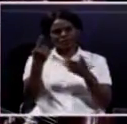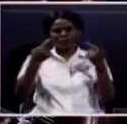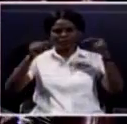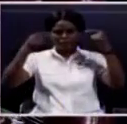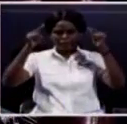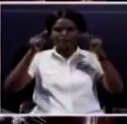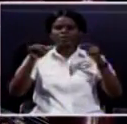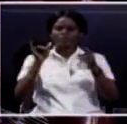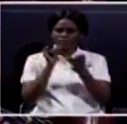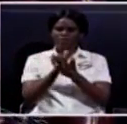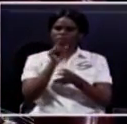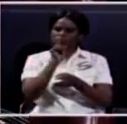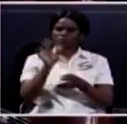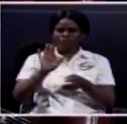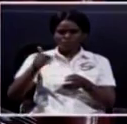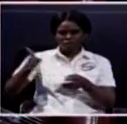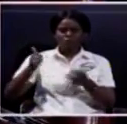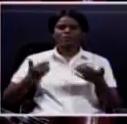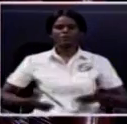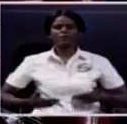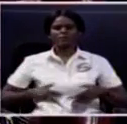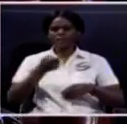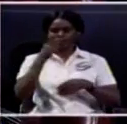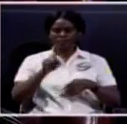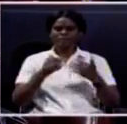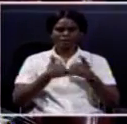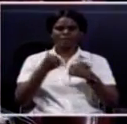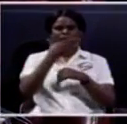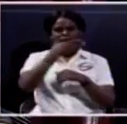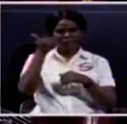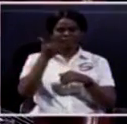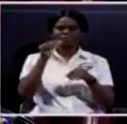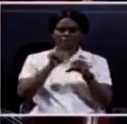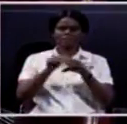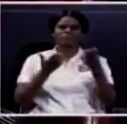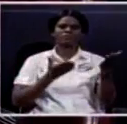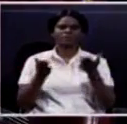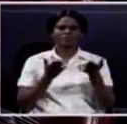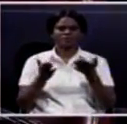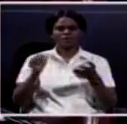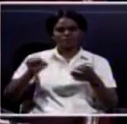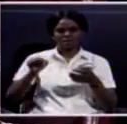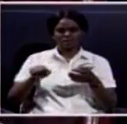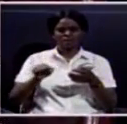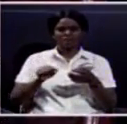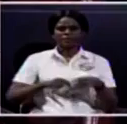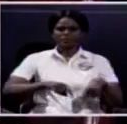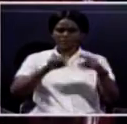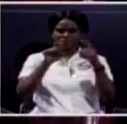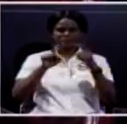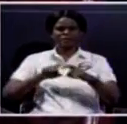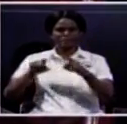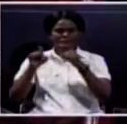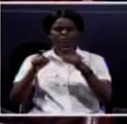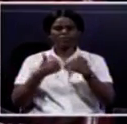and that should drive your satisfaction to put in the best in the service. Yes, there can be challenges down the